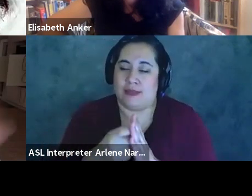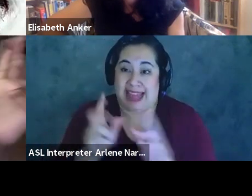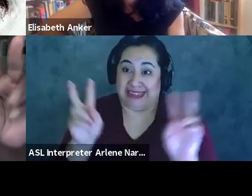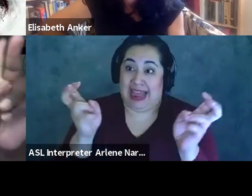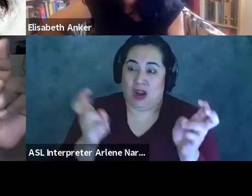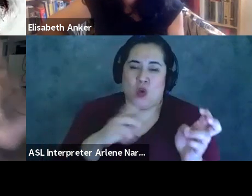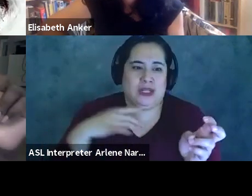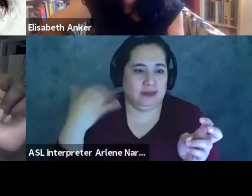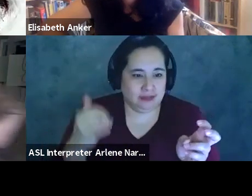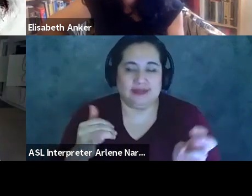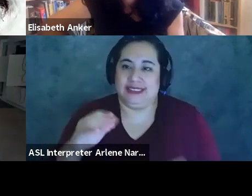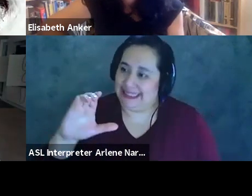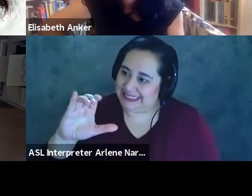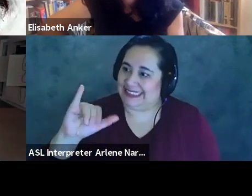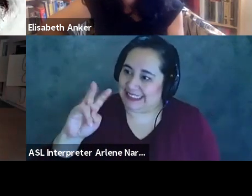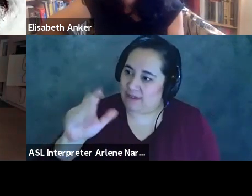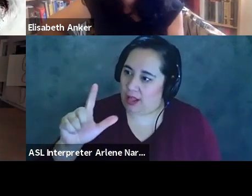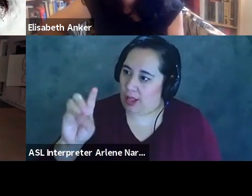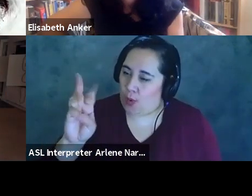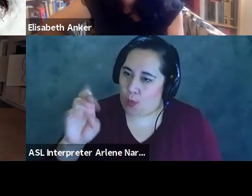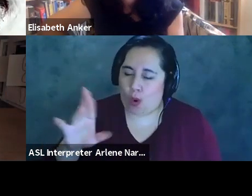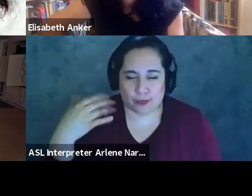precisely Civil War.